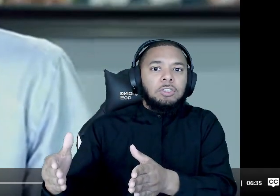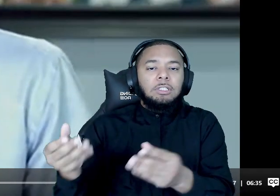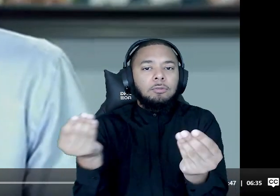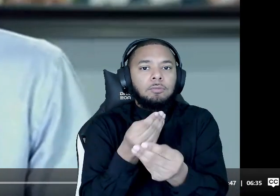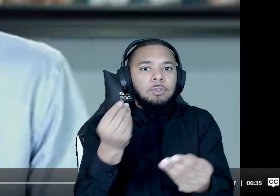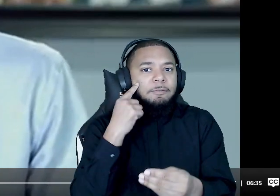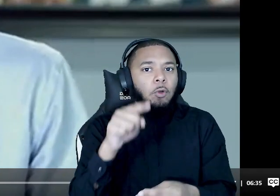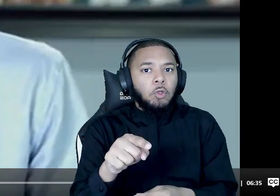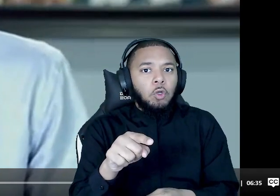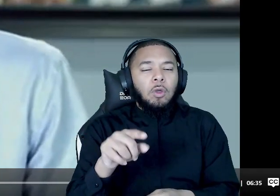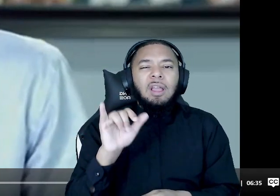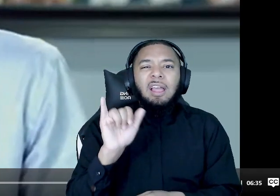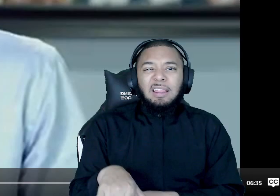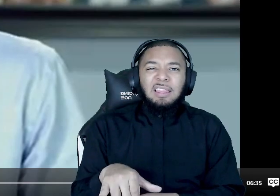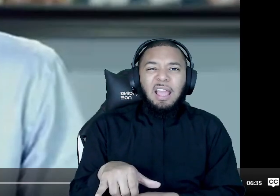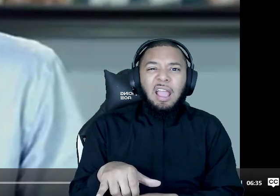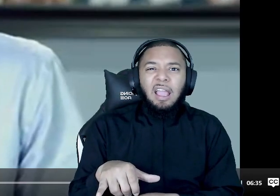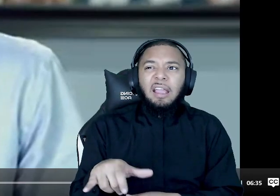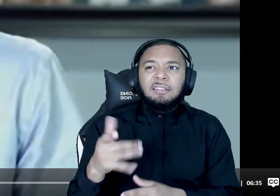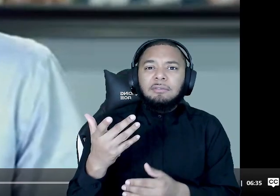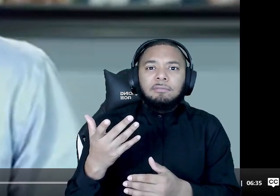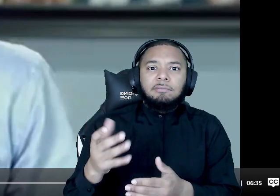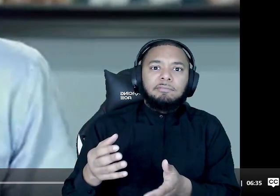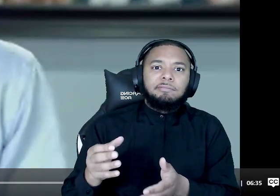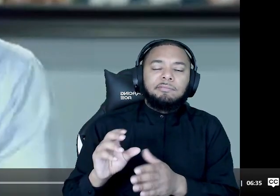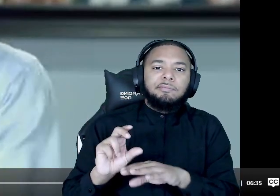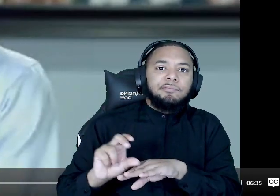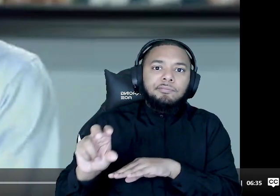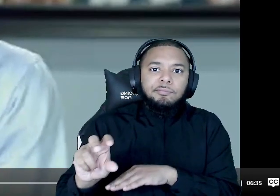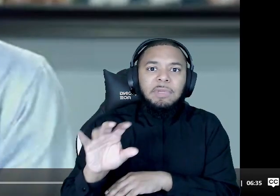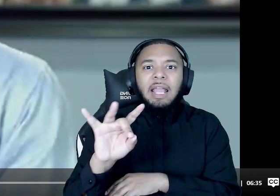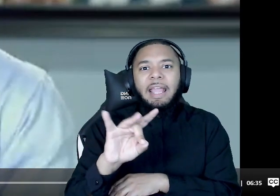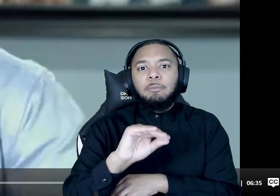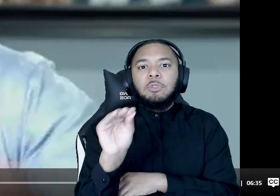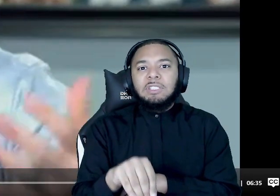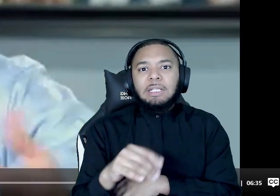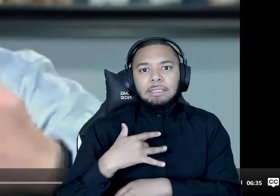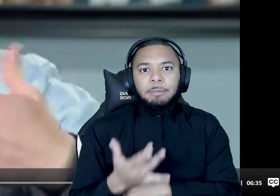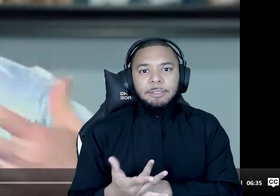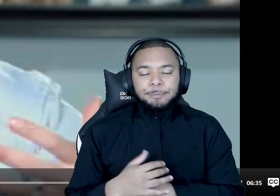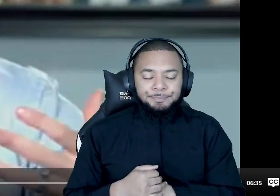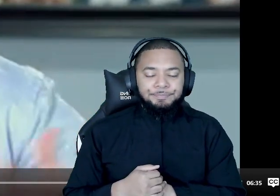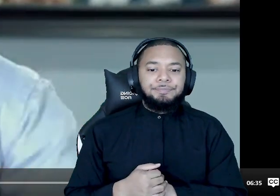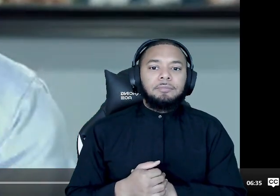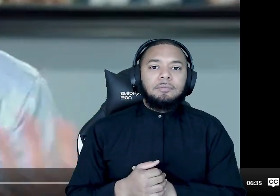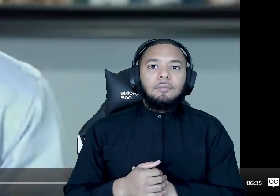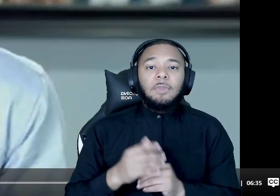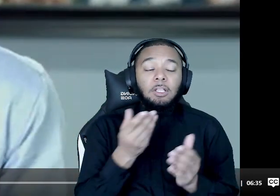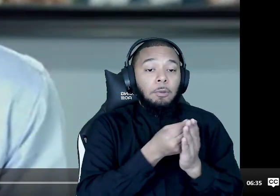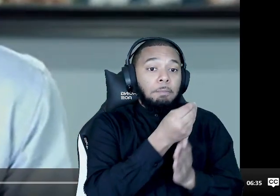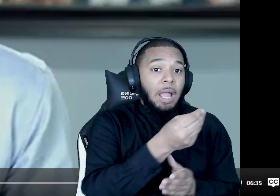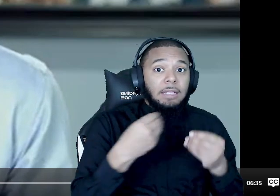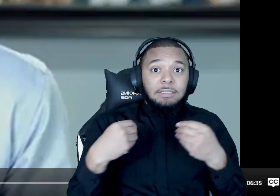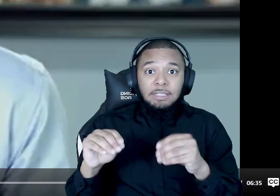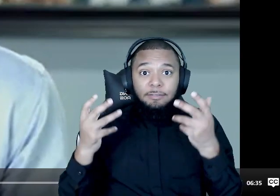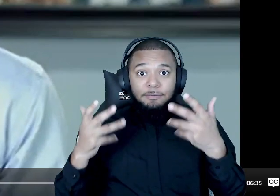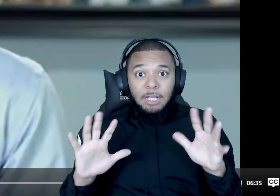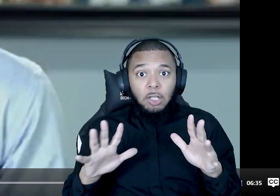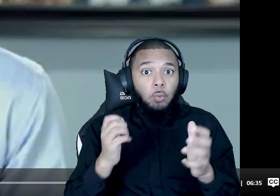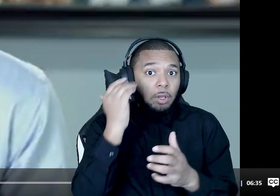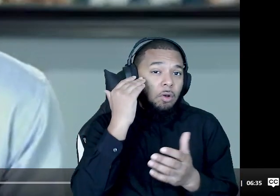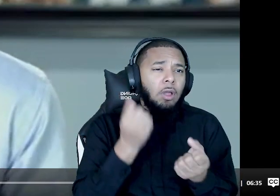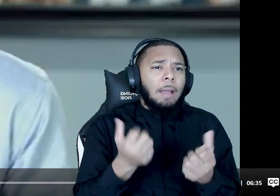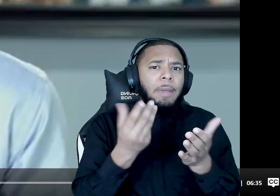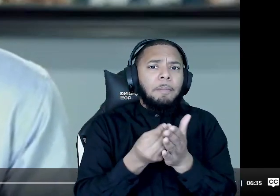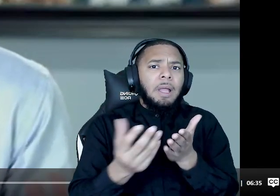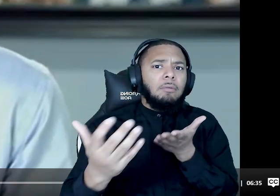$8, depending on who you ask to do it. And then at the end of trading the stock, after you buy and sell it, you want to know how much money you made at the end.